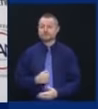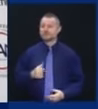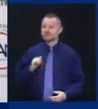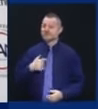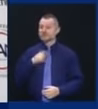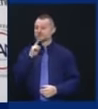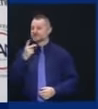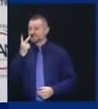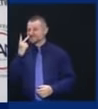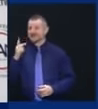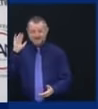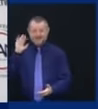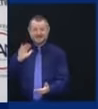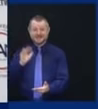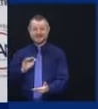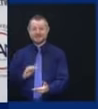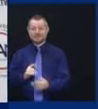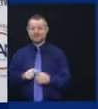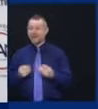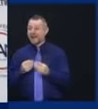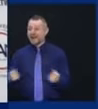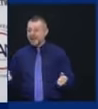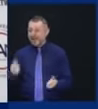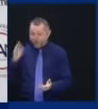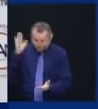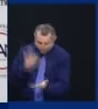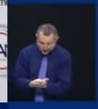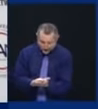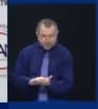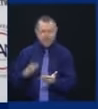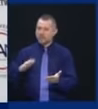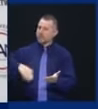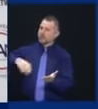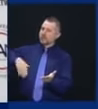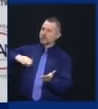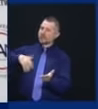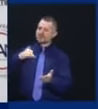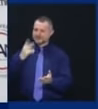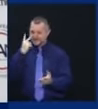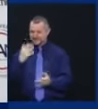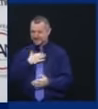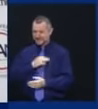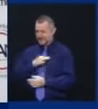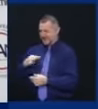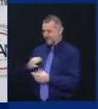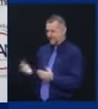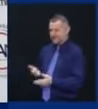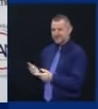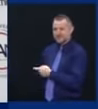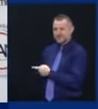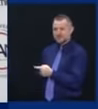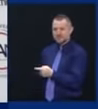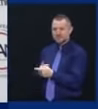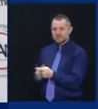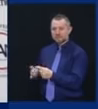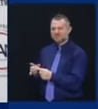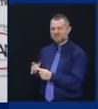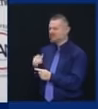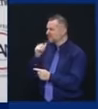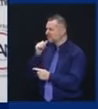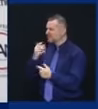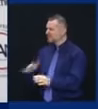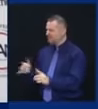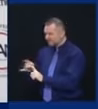we're not there yet. And I can say that from our own staff at National Action Network. That is why we